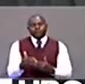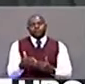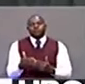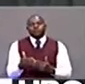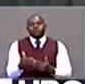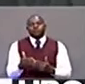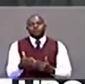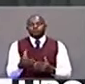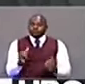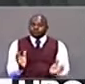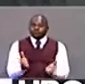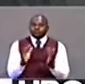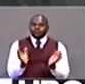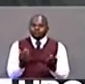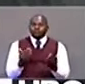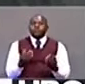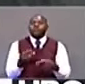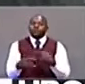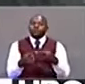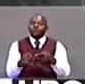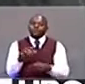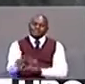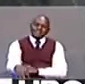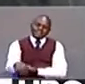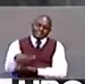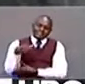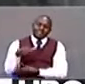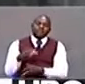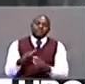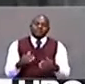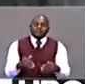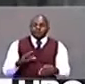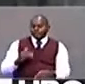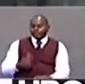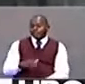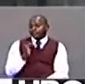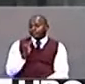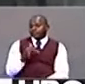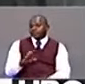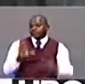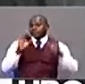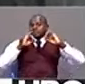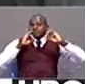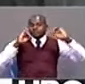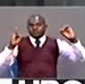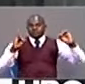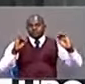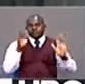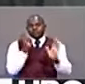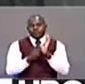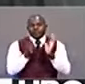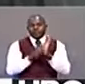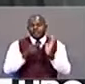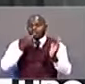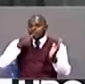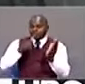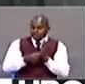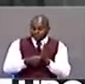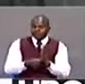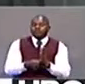instead encouraged illegal mining. Following that, Madam Speaker, His Excellency the President wrote a strong letter to